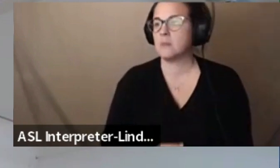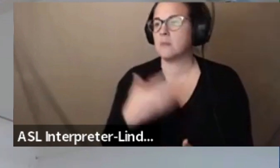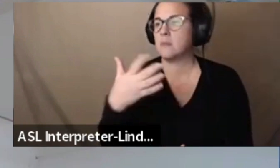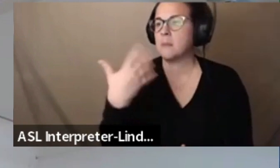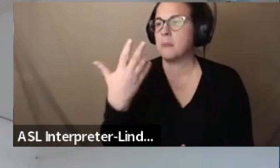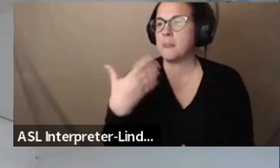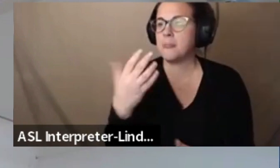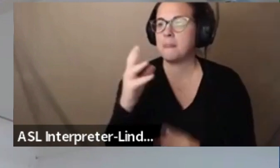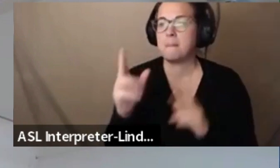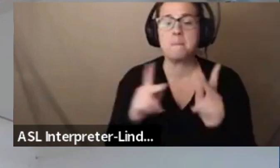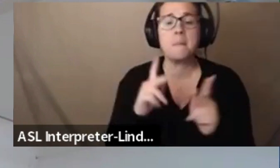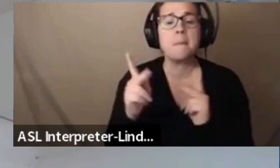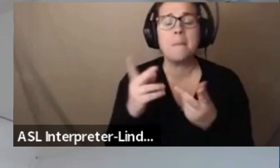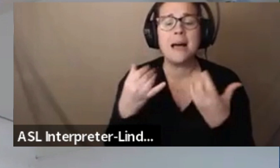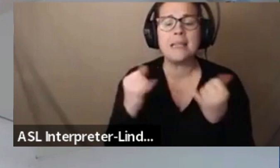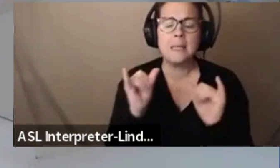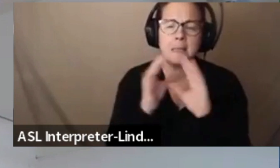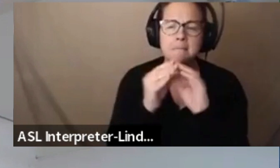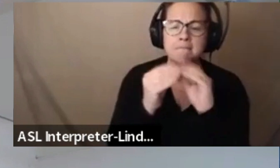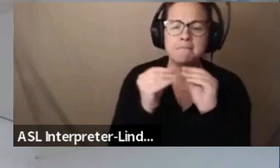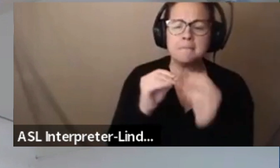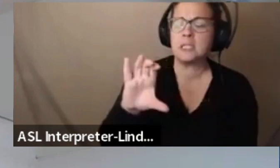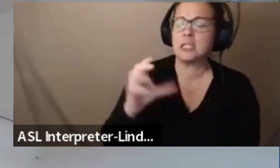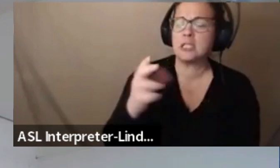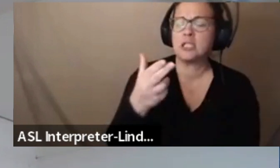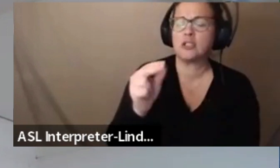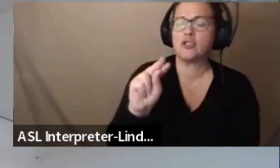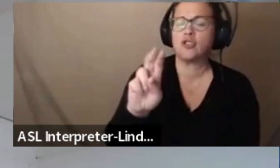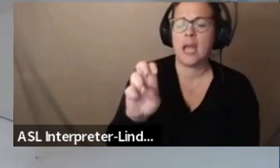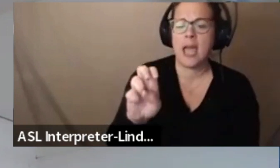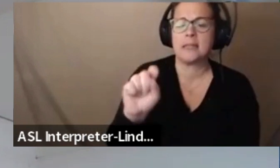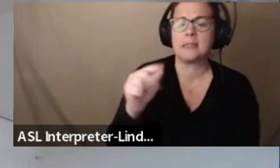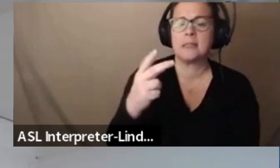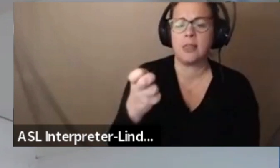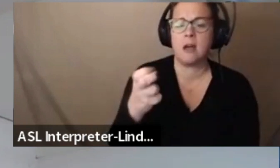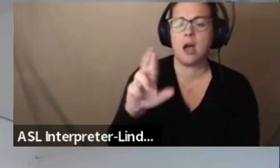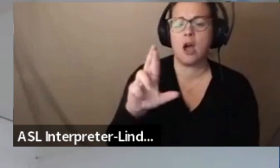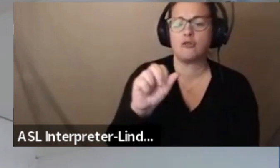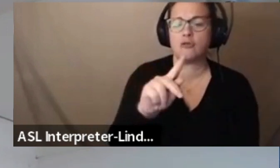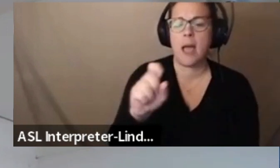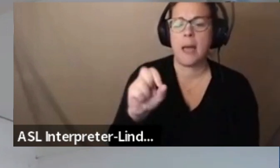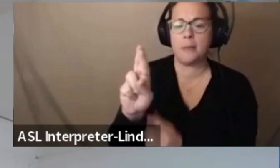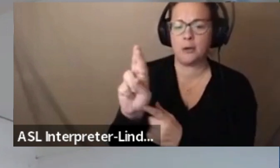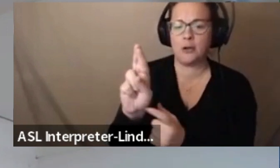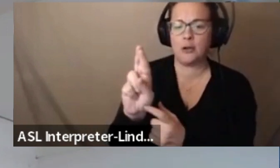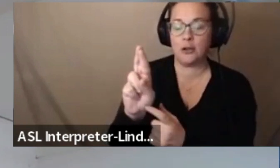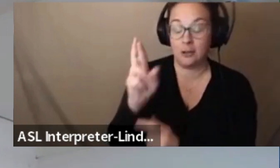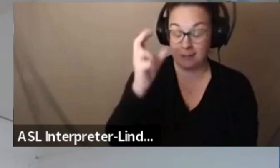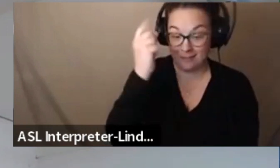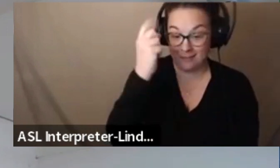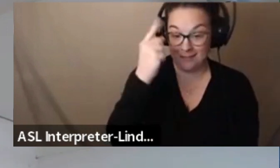the rapper, right? He has to code his queerness in his work,